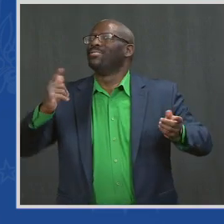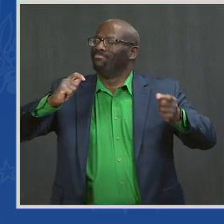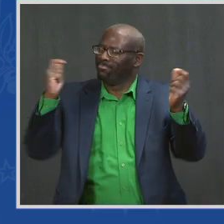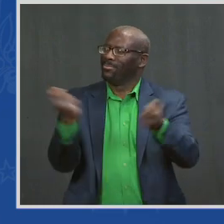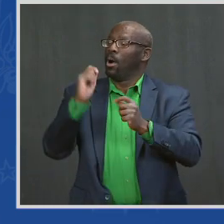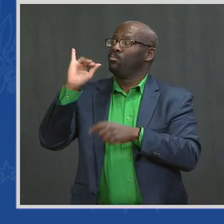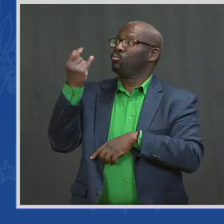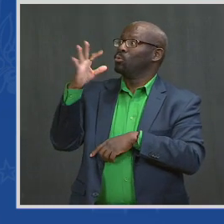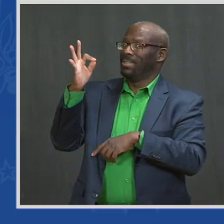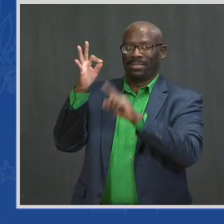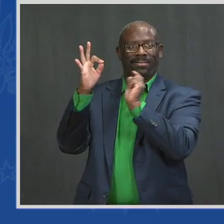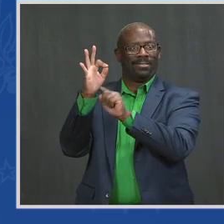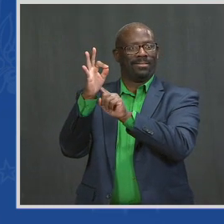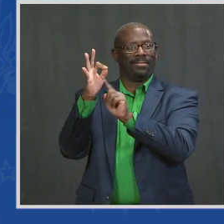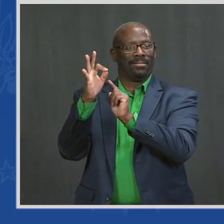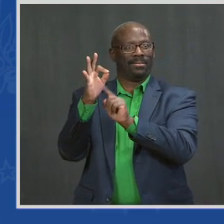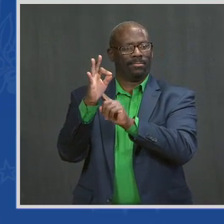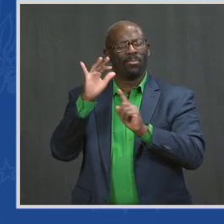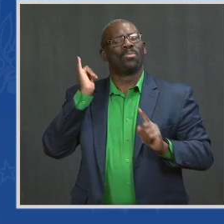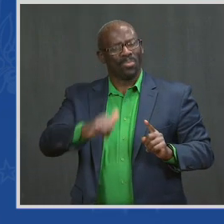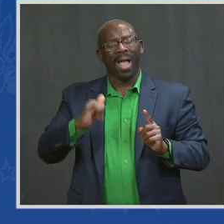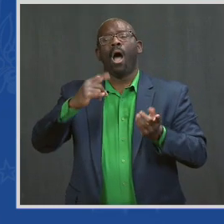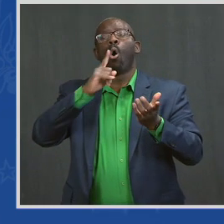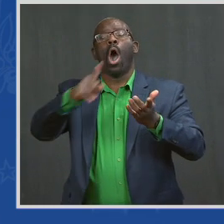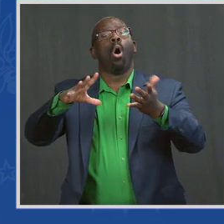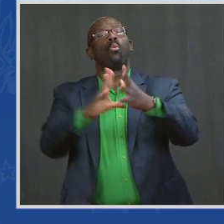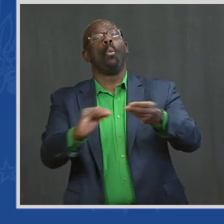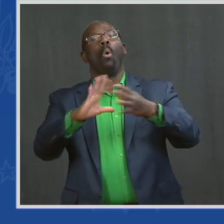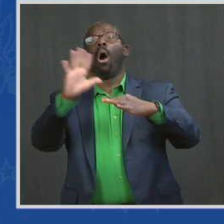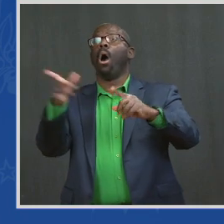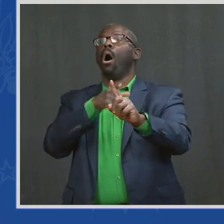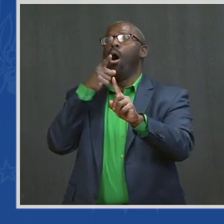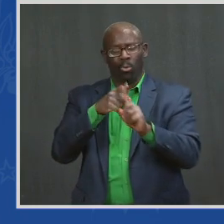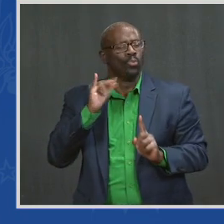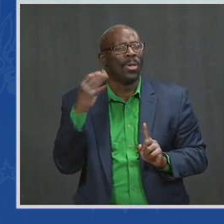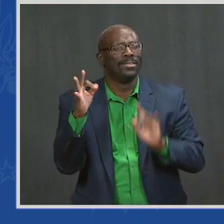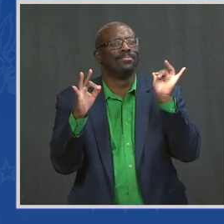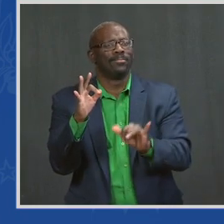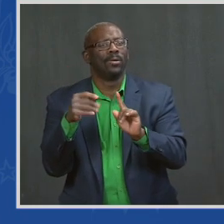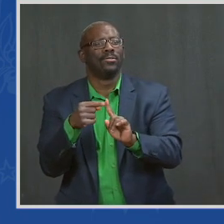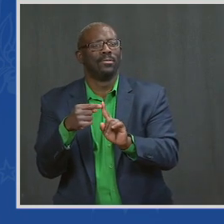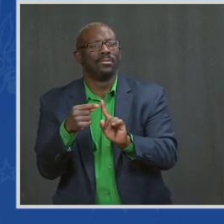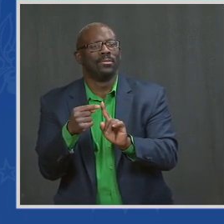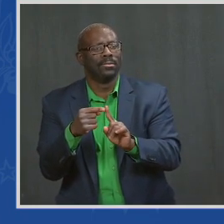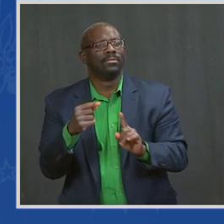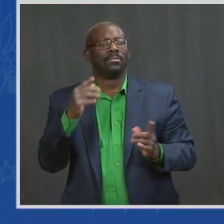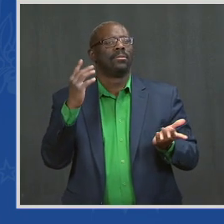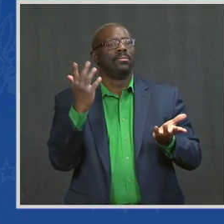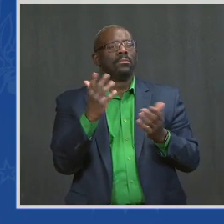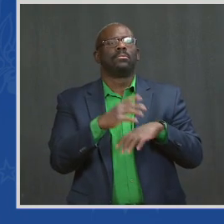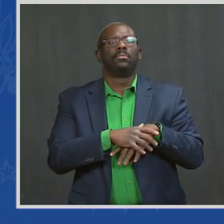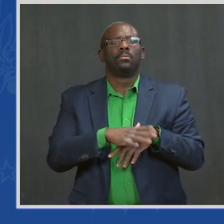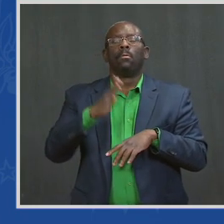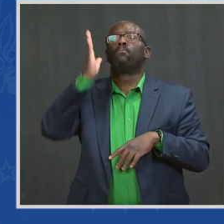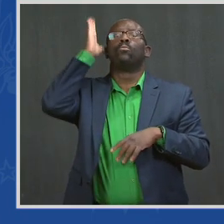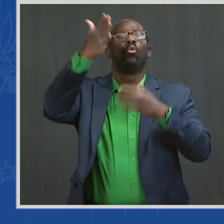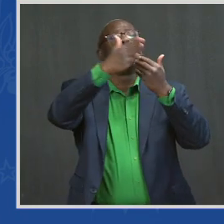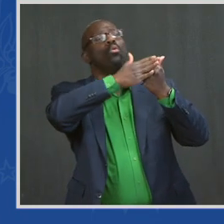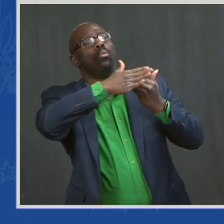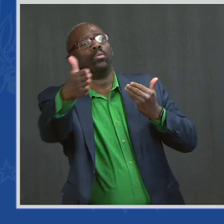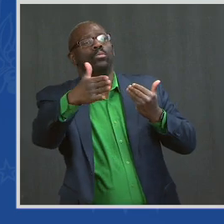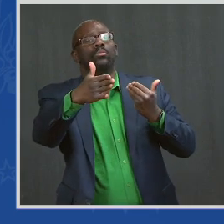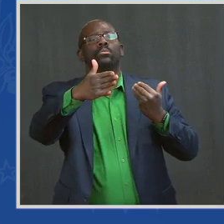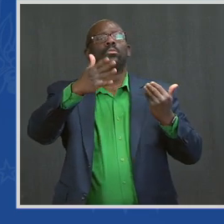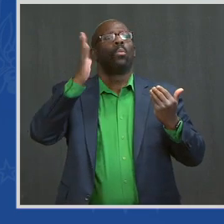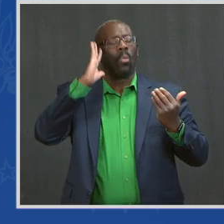make this very Juneteenth, tomorrow, the first that our nation will celebrate all together as